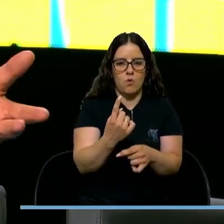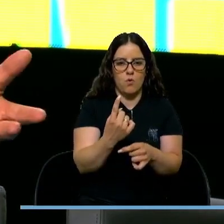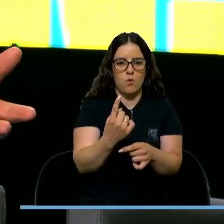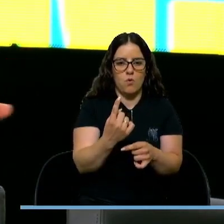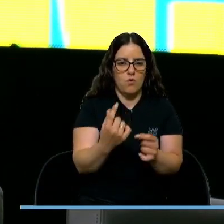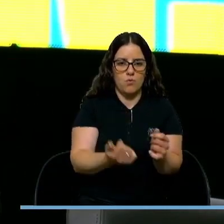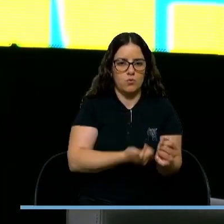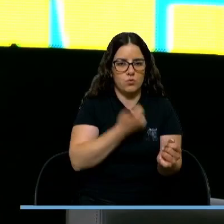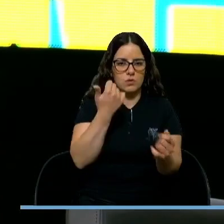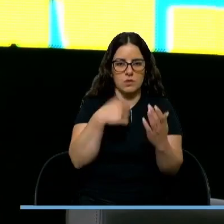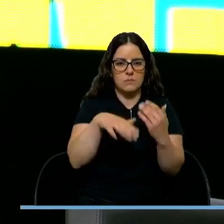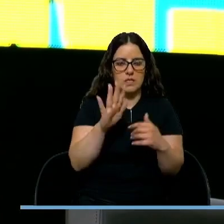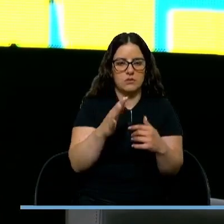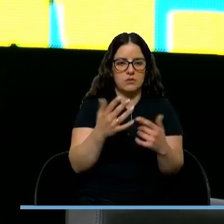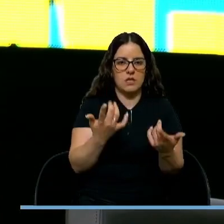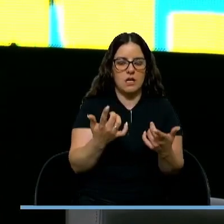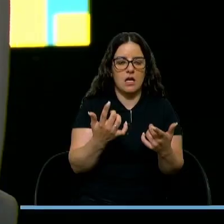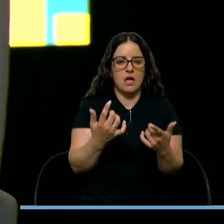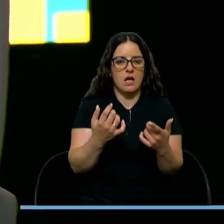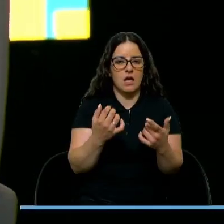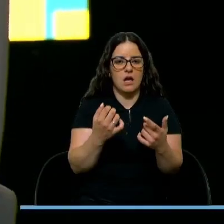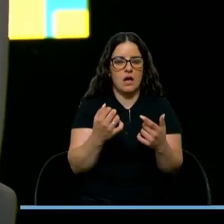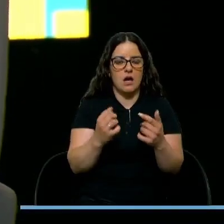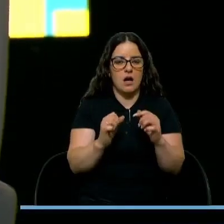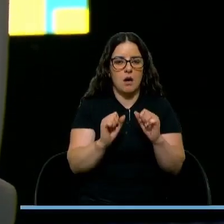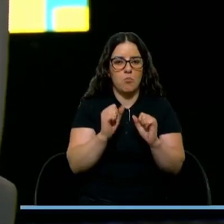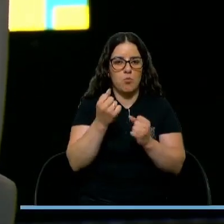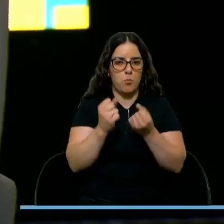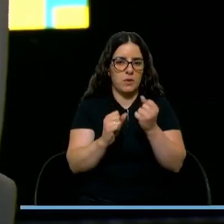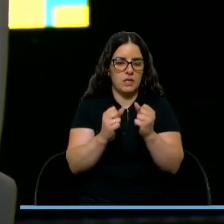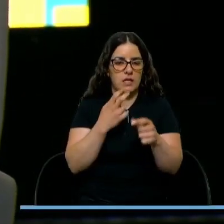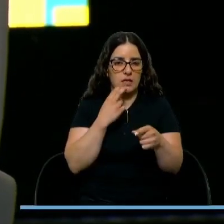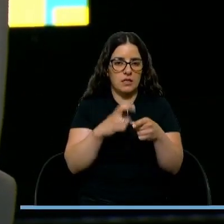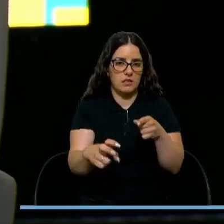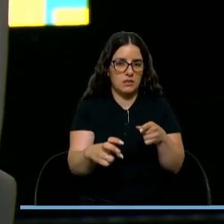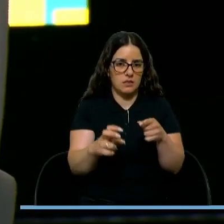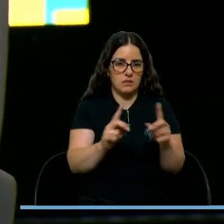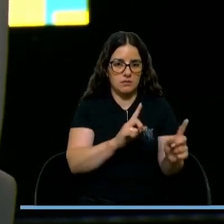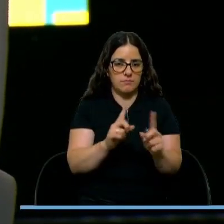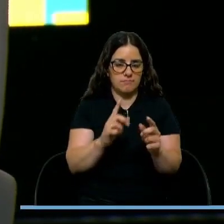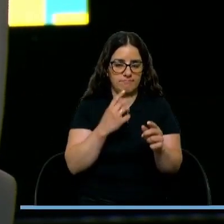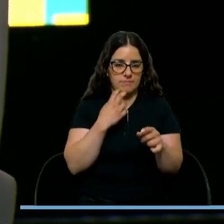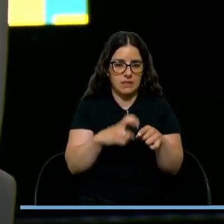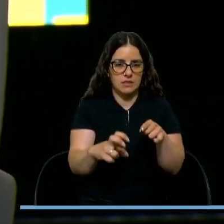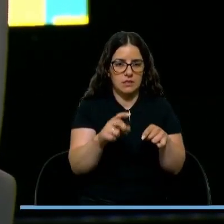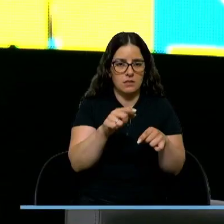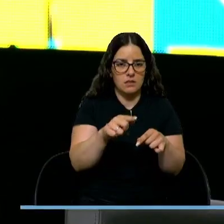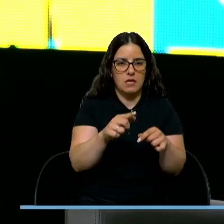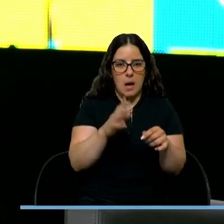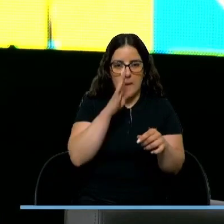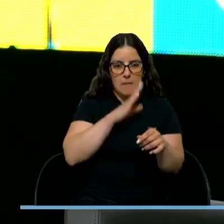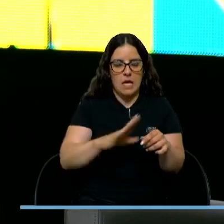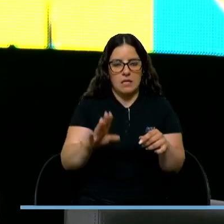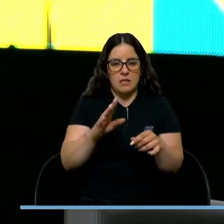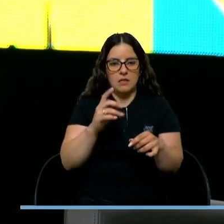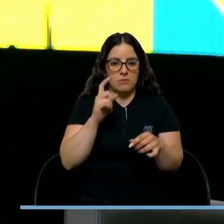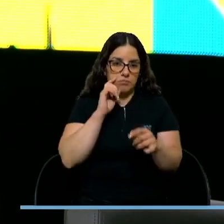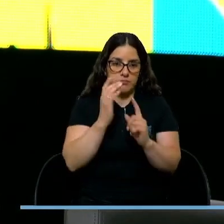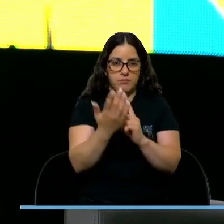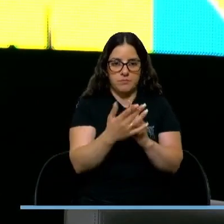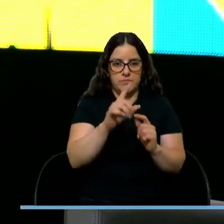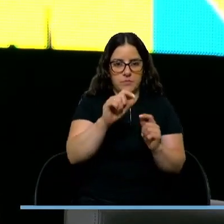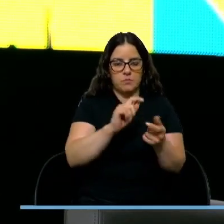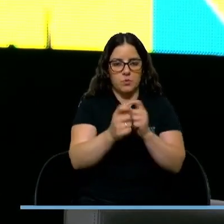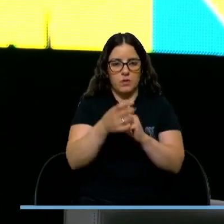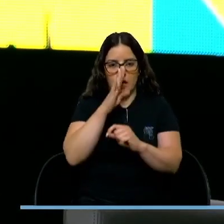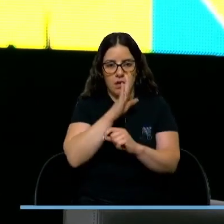one which has been quite successful has been electric mobility. Electric mobility is a sustainable